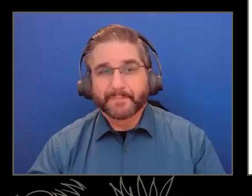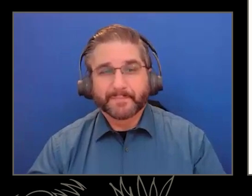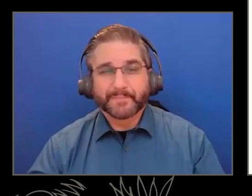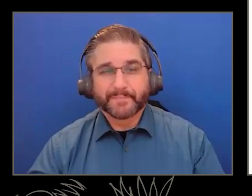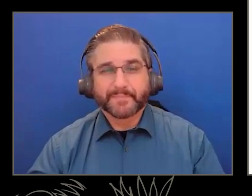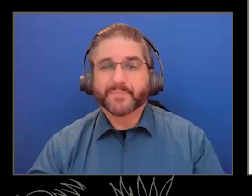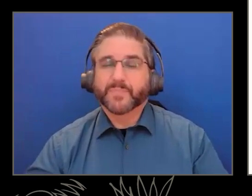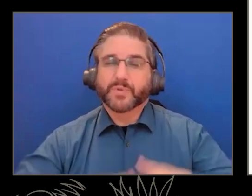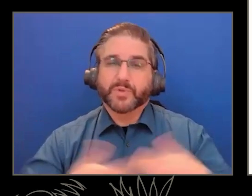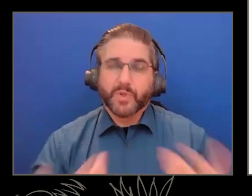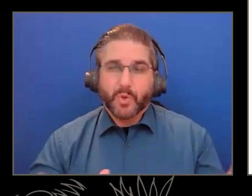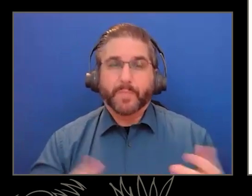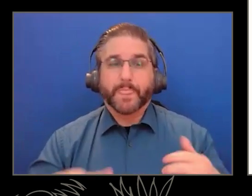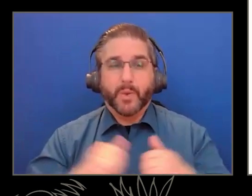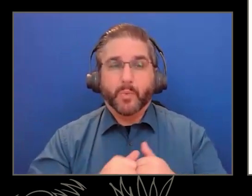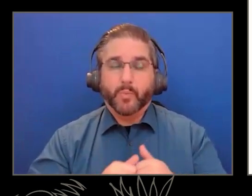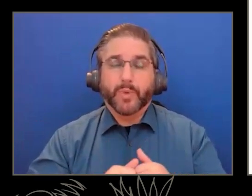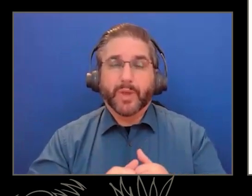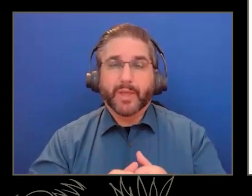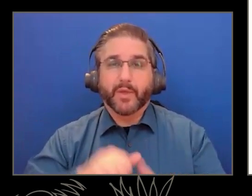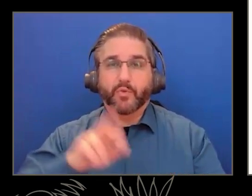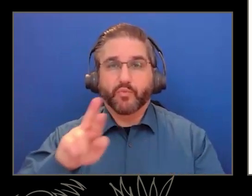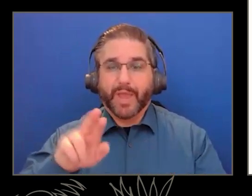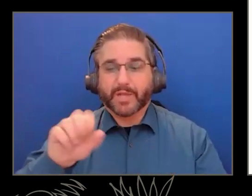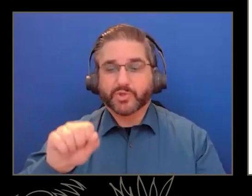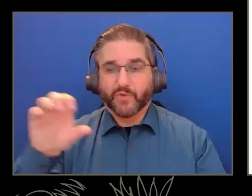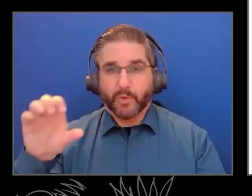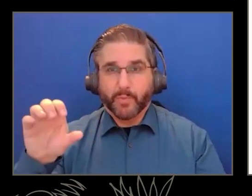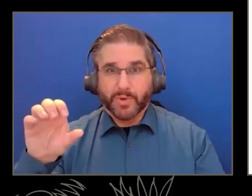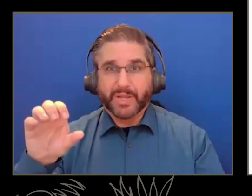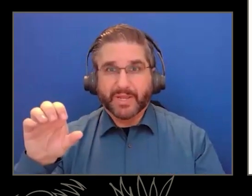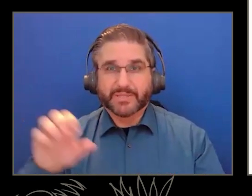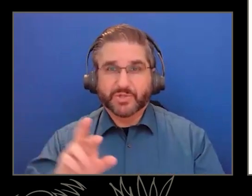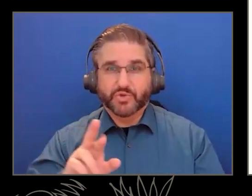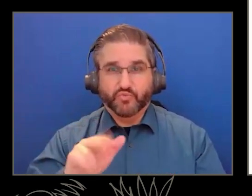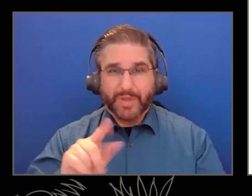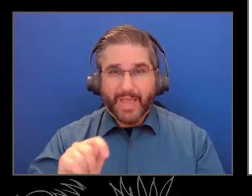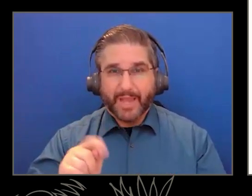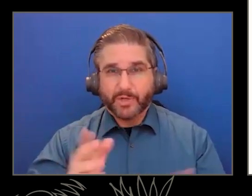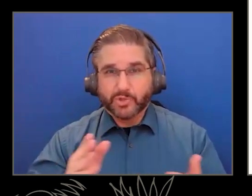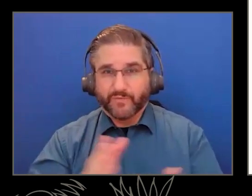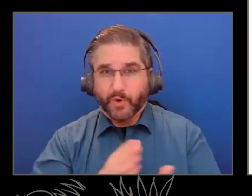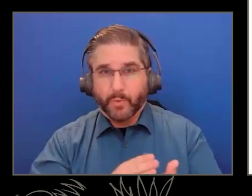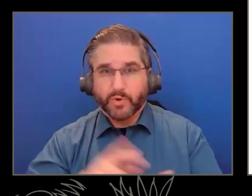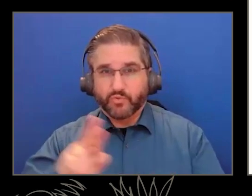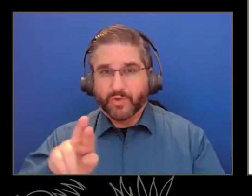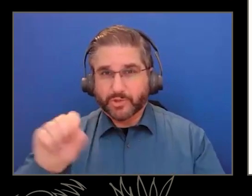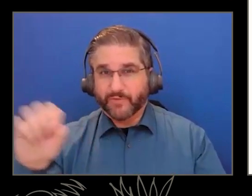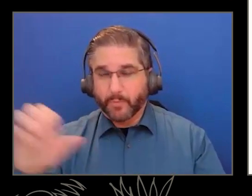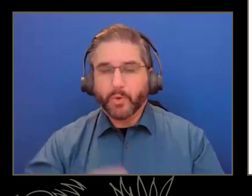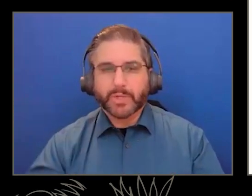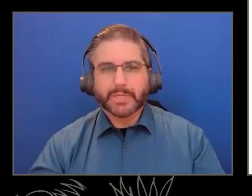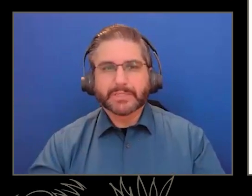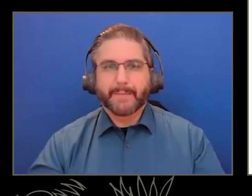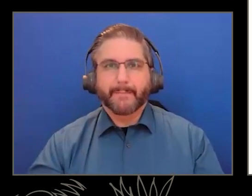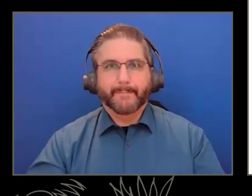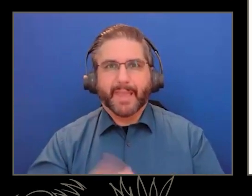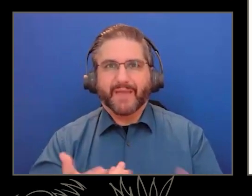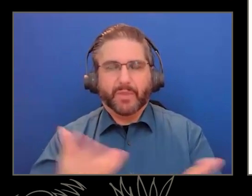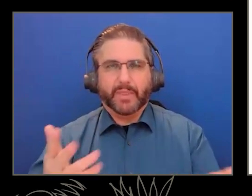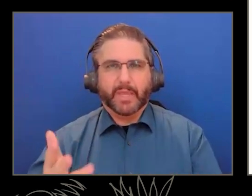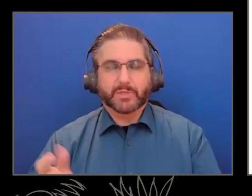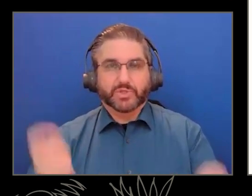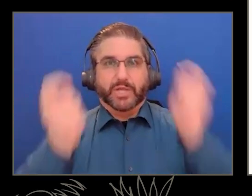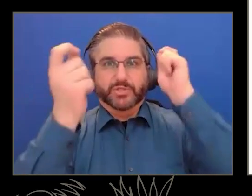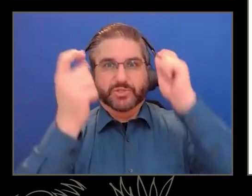So with React server components, like I said, starting to shake things up a little bit, a couple of weeks ago, if you